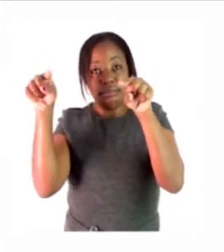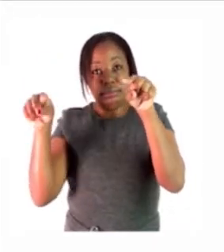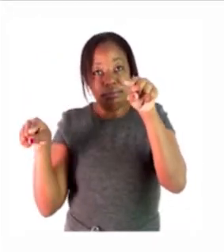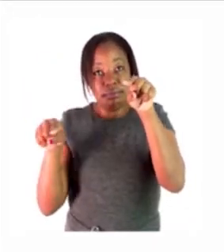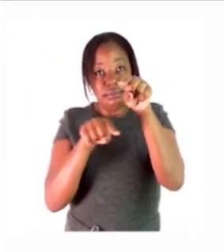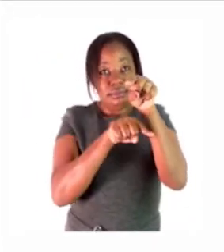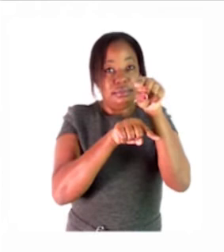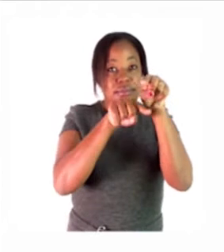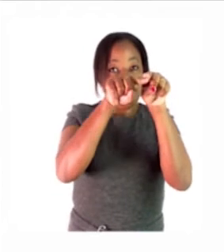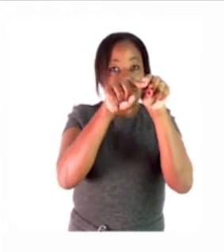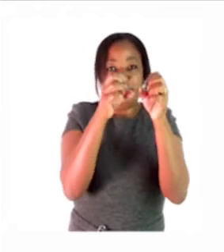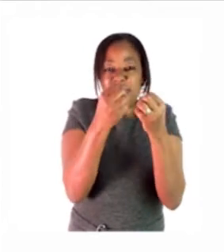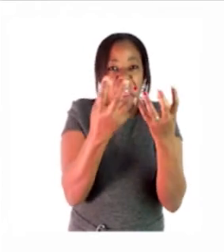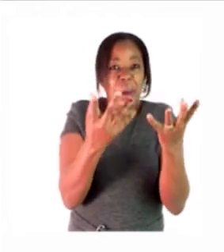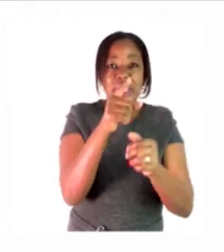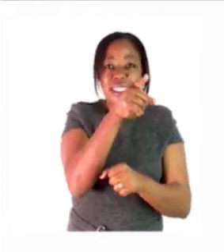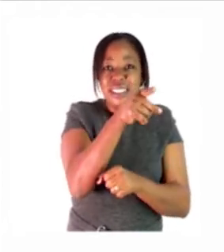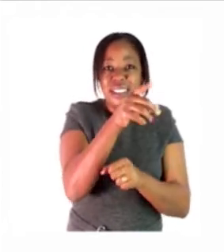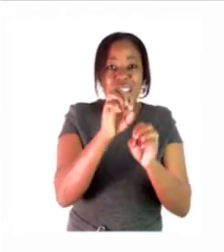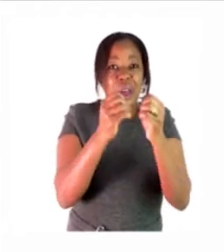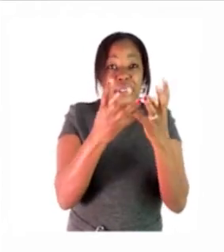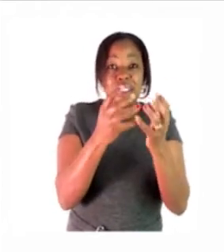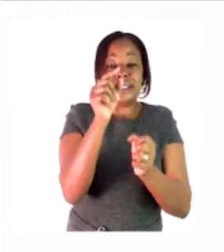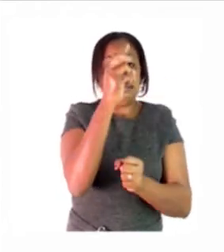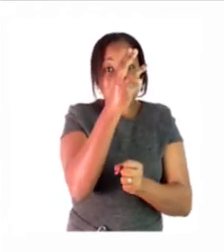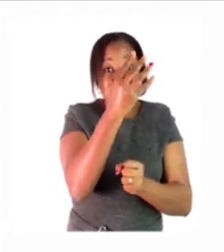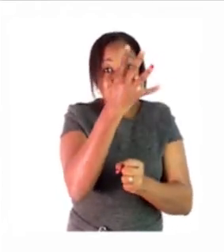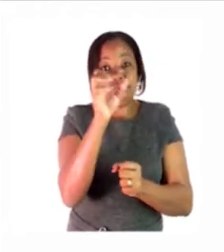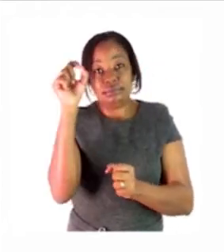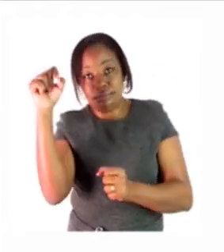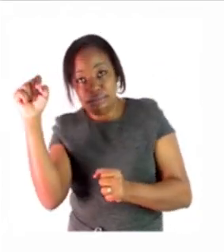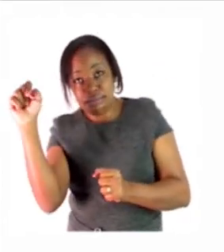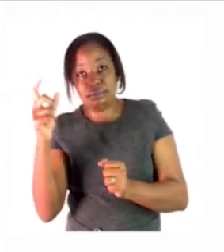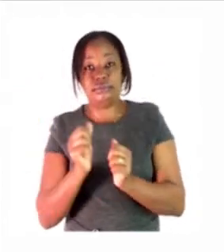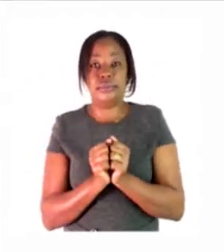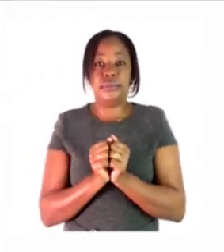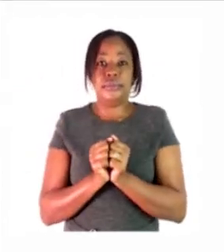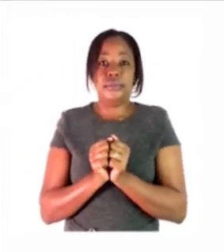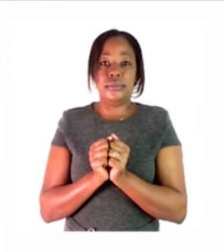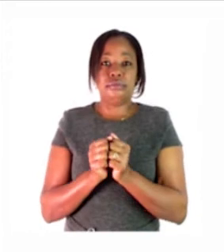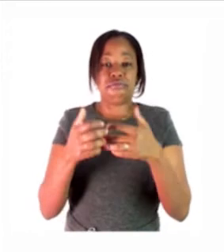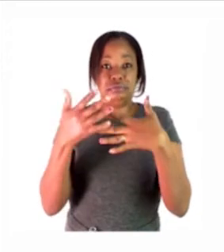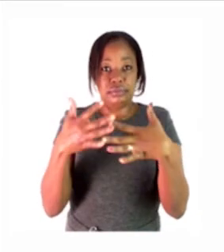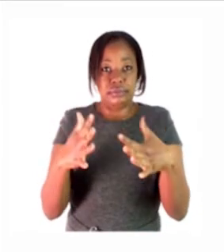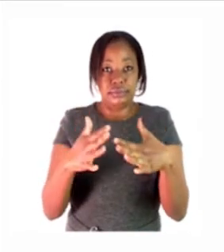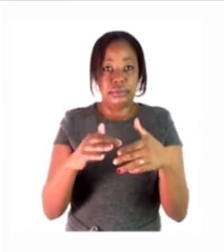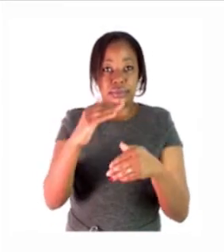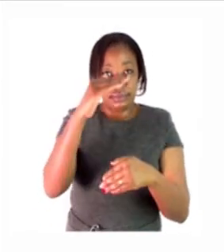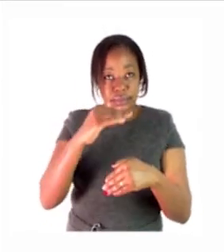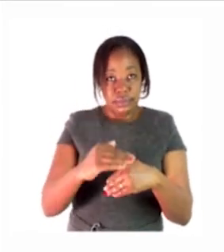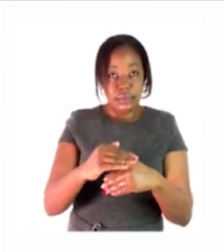many rectangles do you see there? Okay. And after you have done that, you